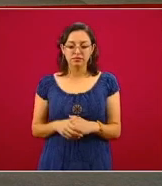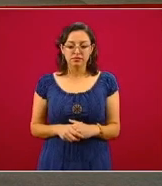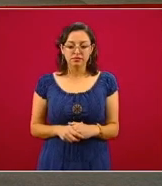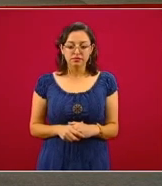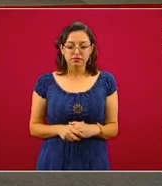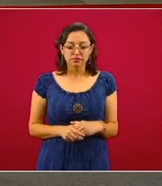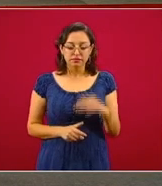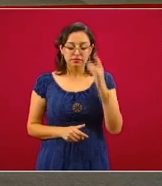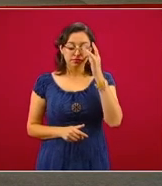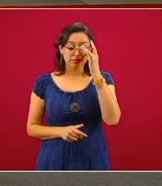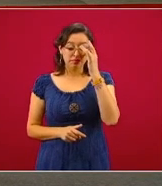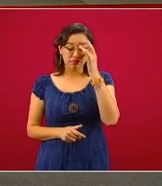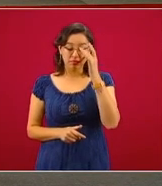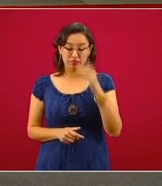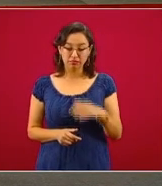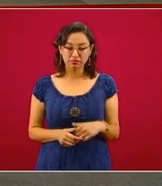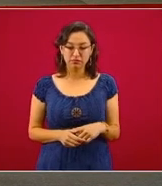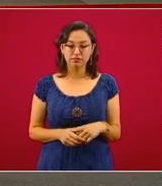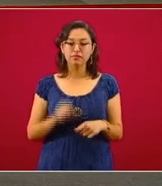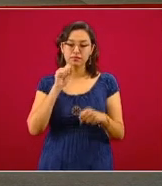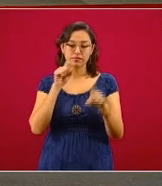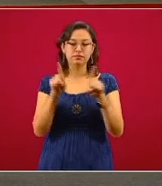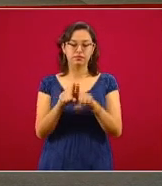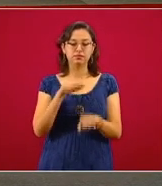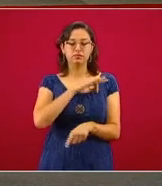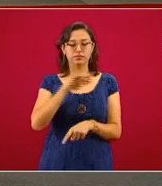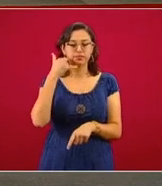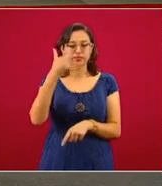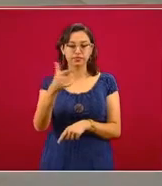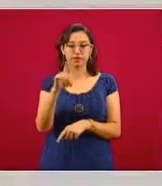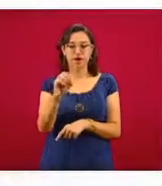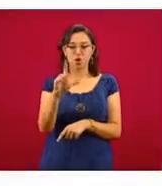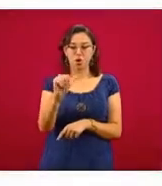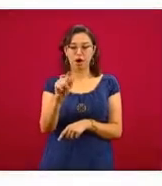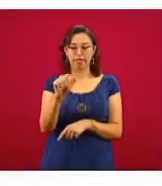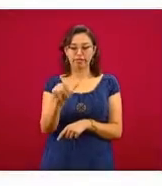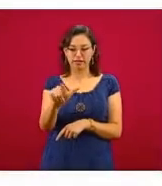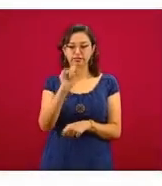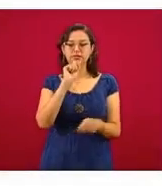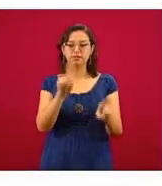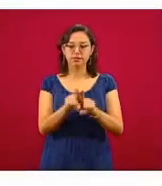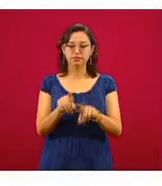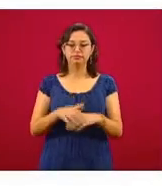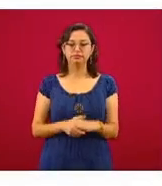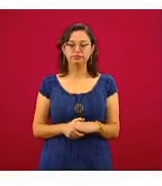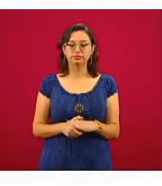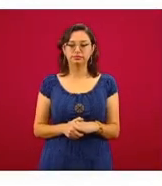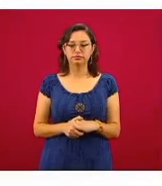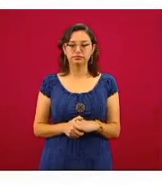también se having puede hacer a través COVID-19. de You can Locatel. also call Locatel.